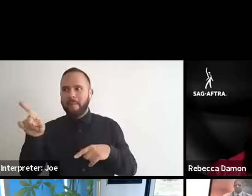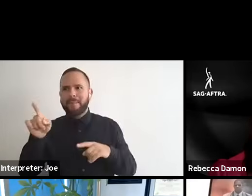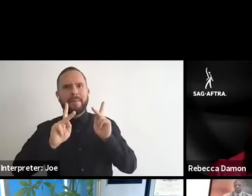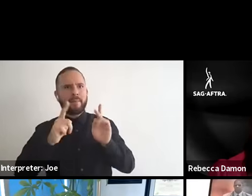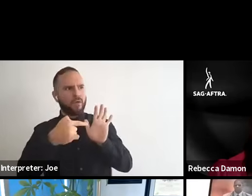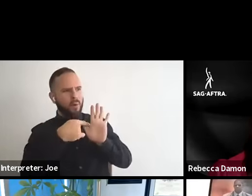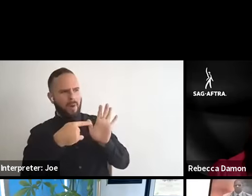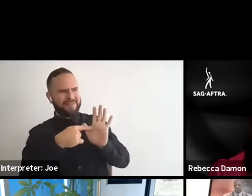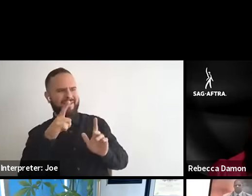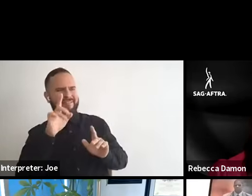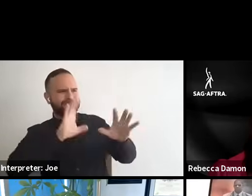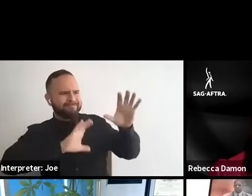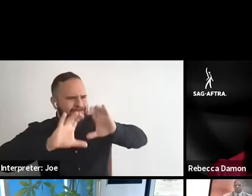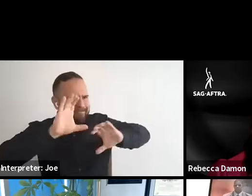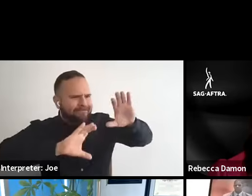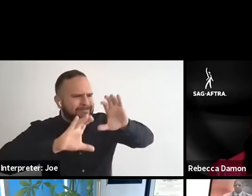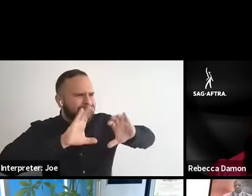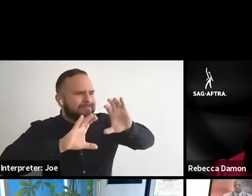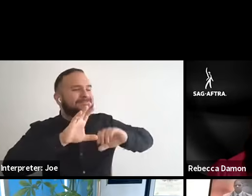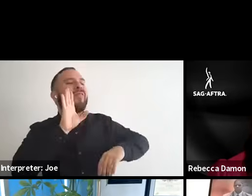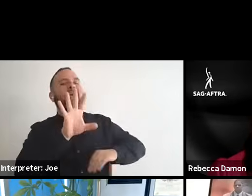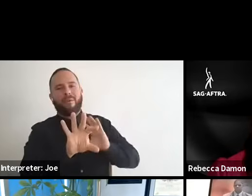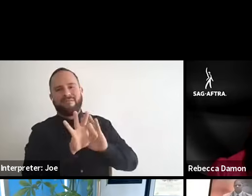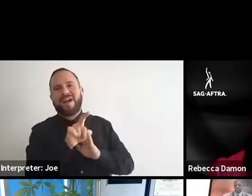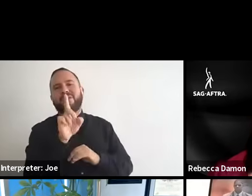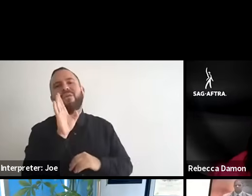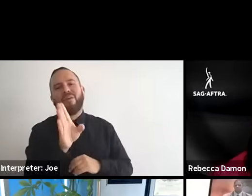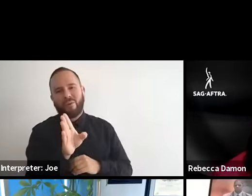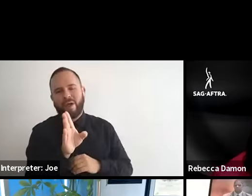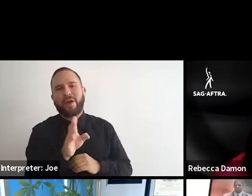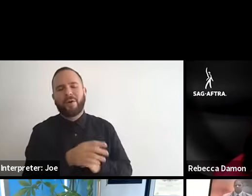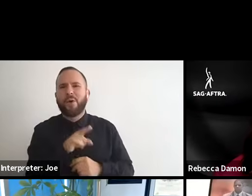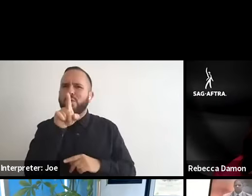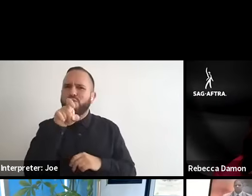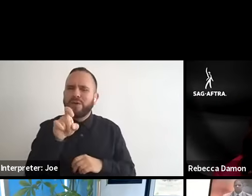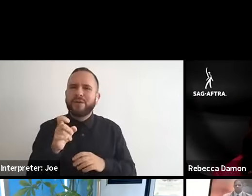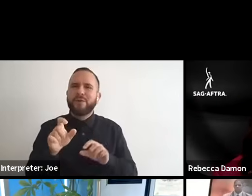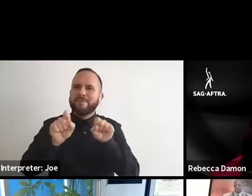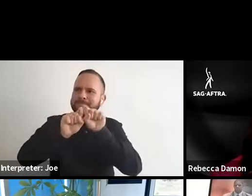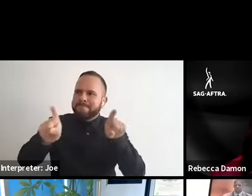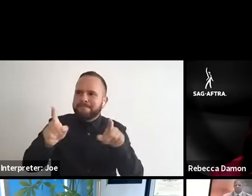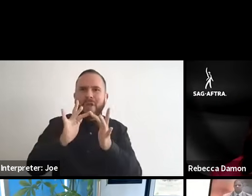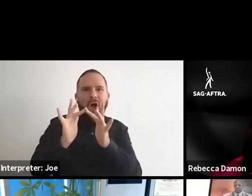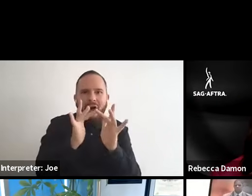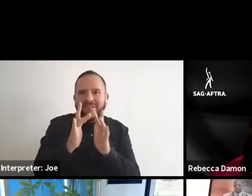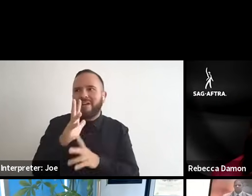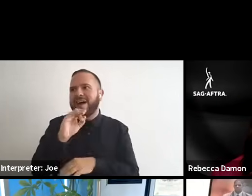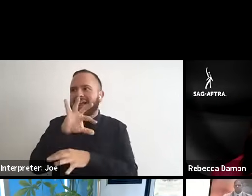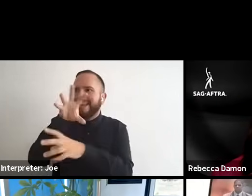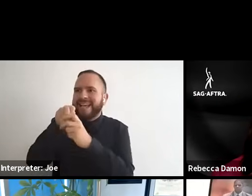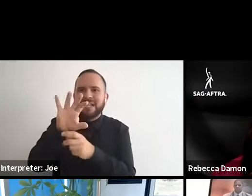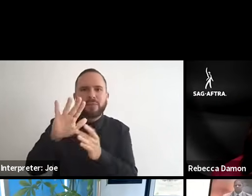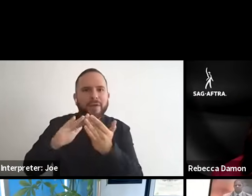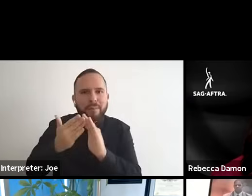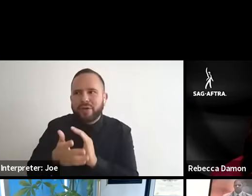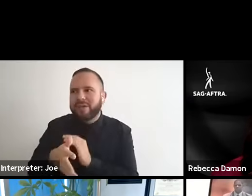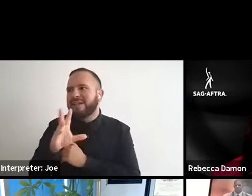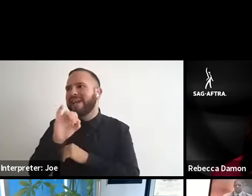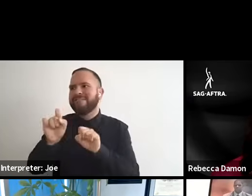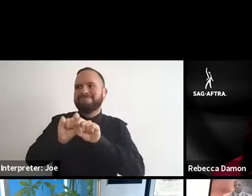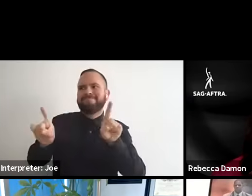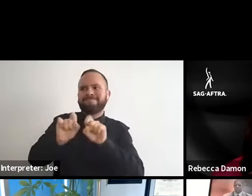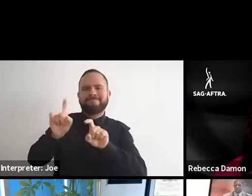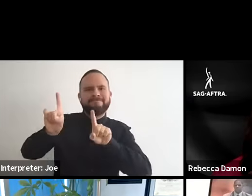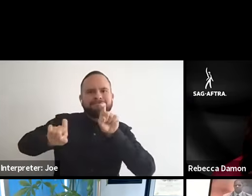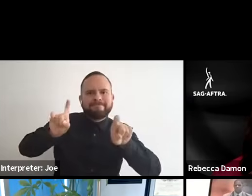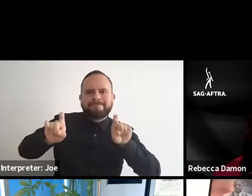hard to get it out there, you put it on social media platforms and you're engaging with your community, showing up to things like this, sending out inquiries in an